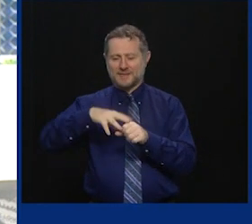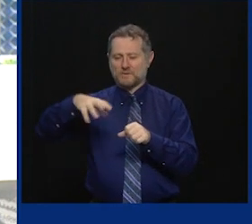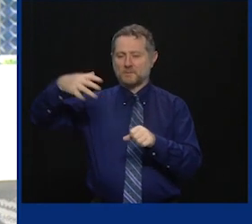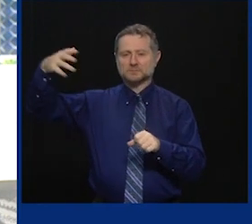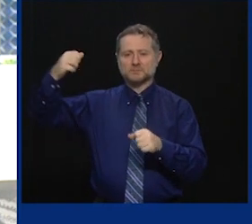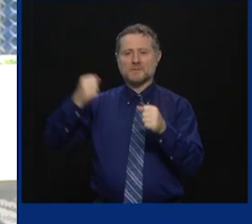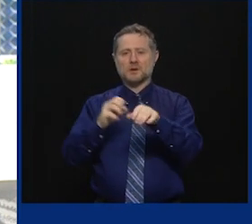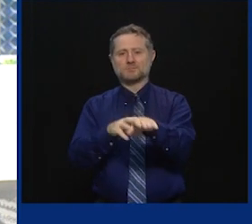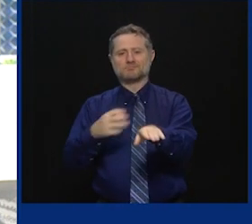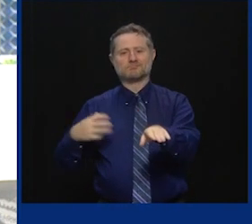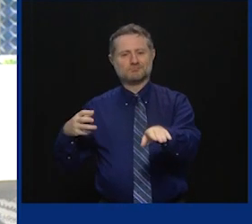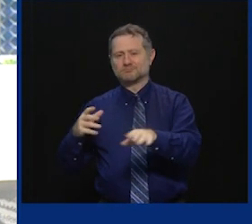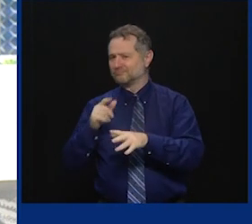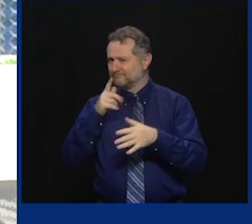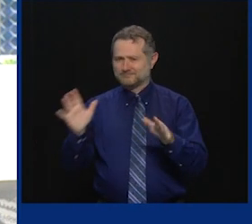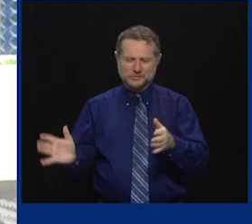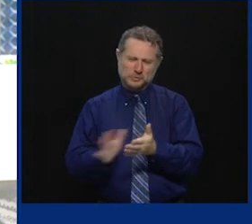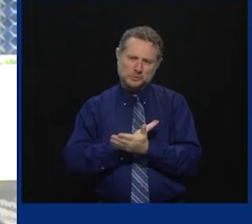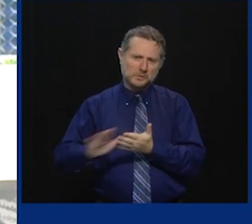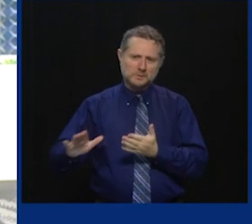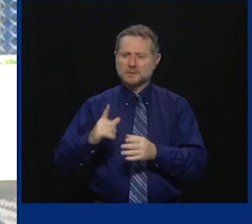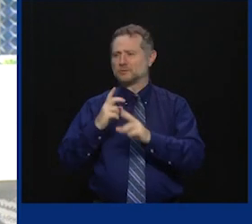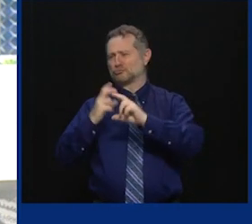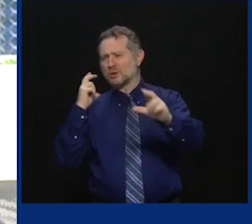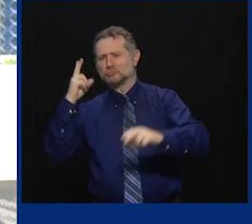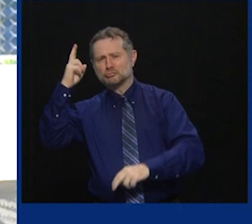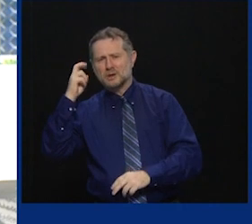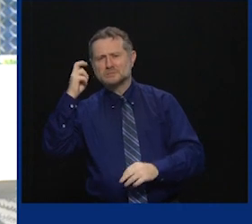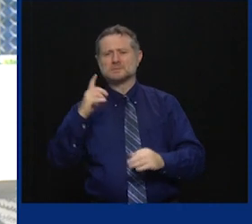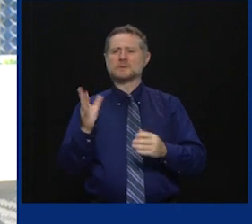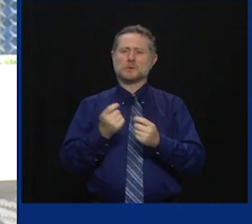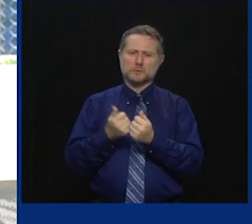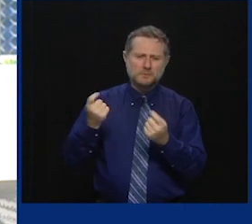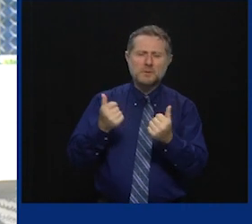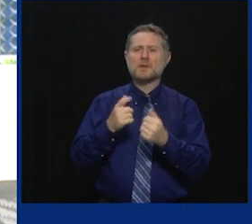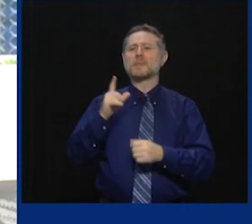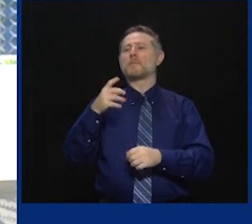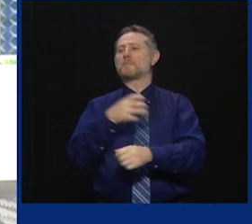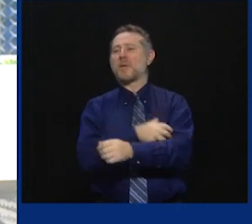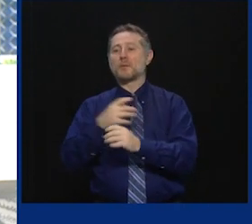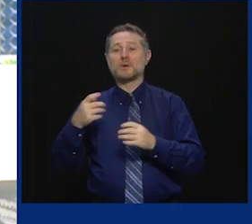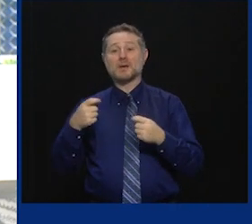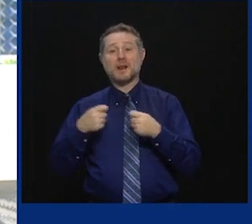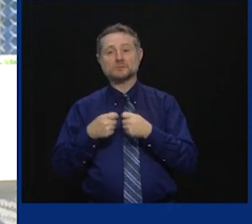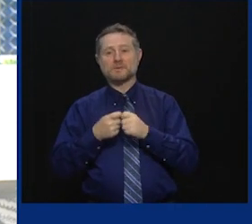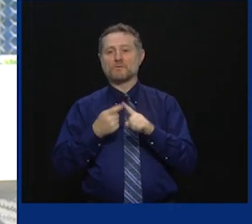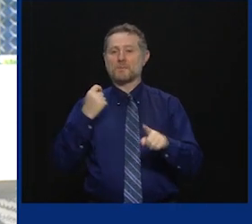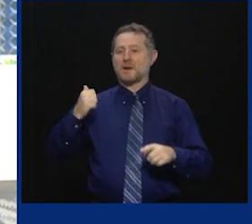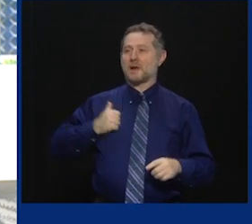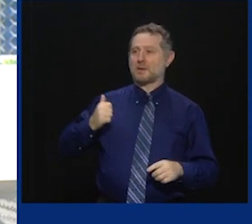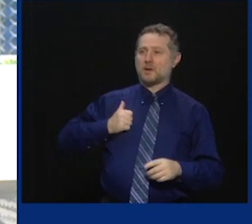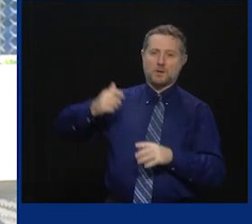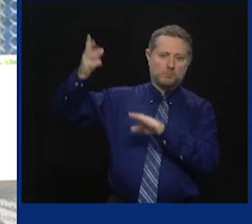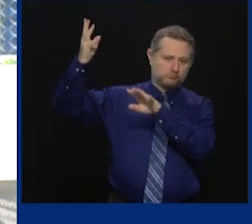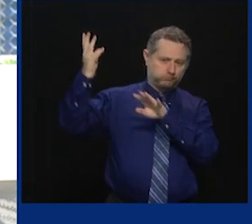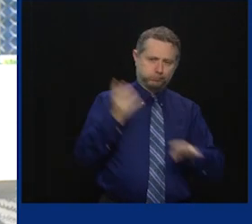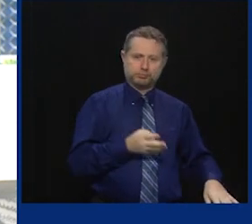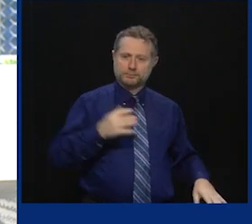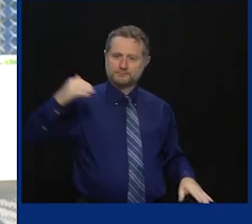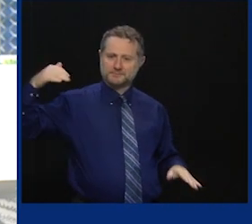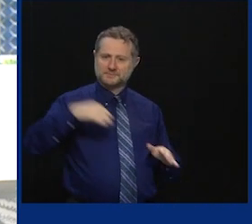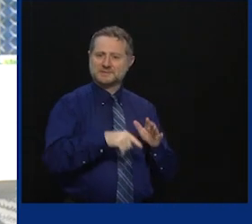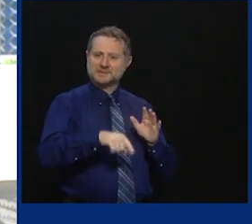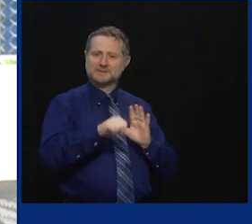clean transmission, bringing clean power from upstate in Canada into New York City, half the city's power then to be powered by renewables, and